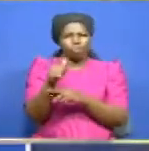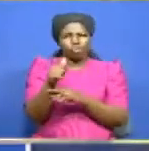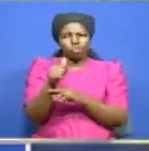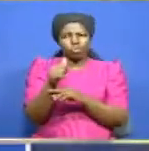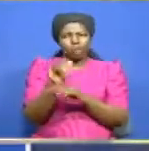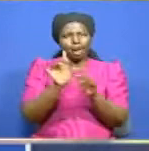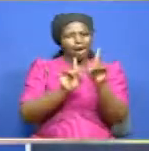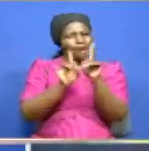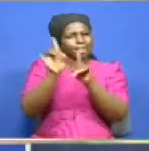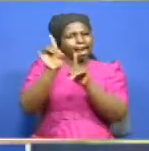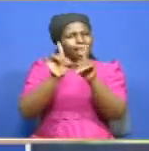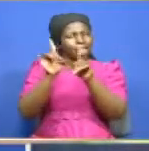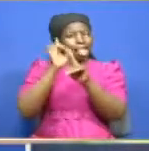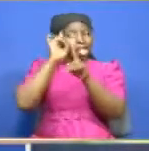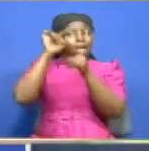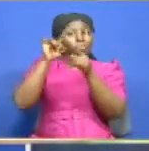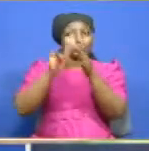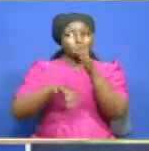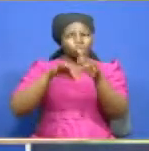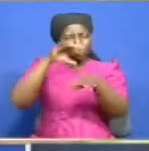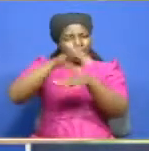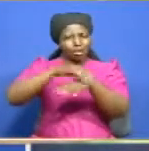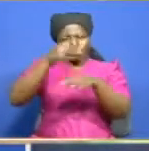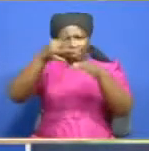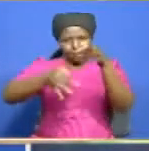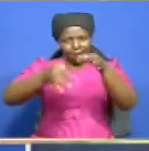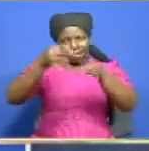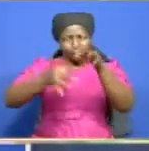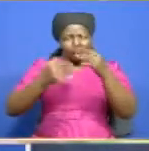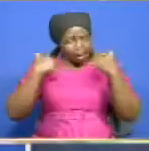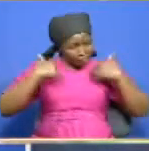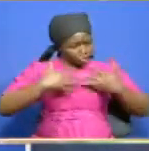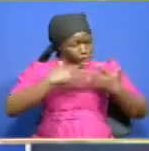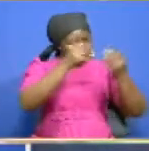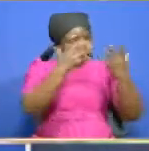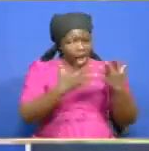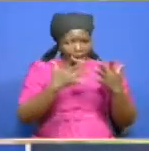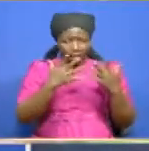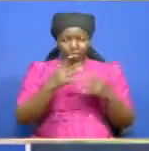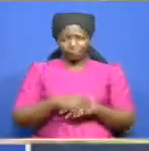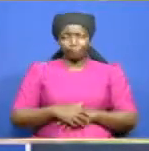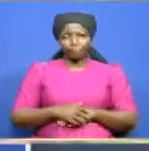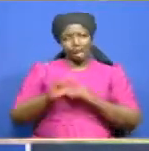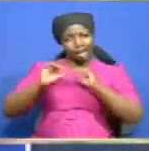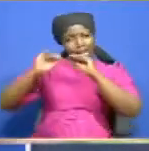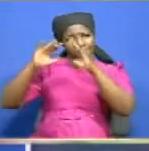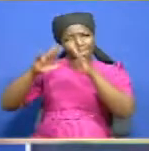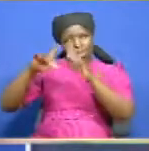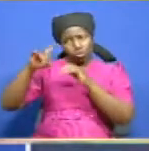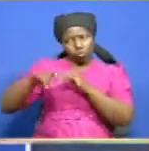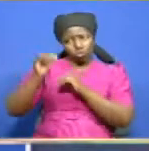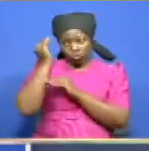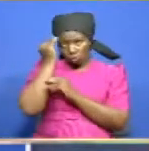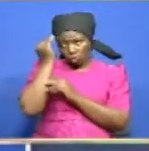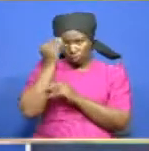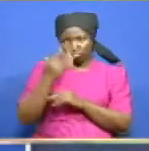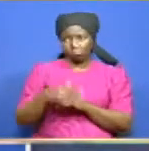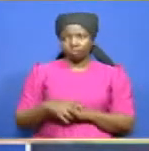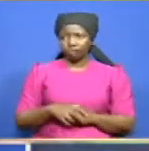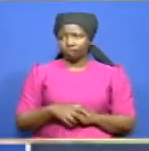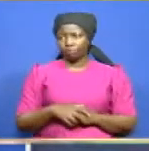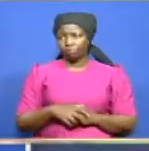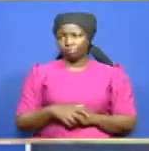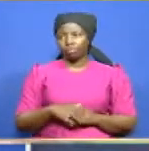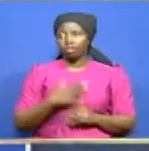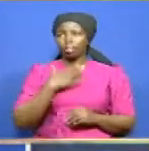seek justice. Niende wapi? Kweli. Mwalimu angejua anataka kutupatilisha da.